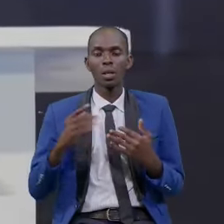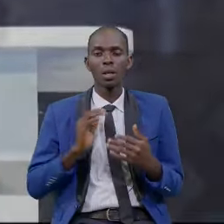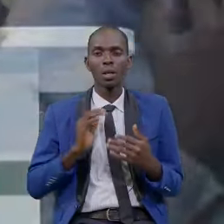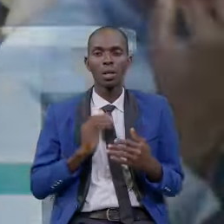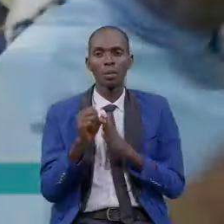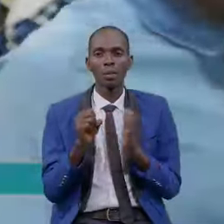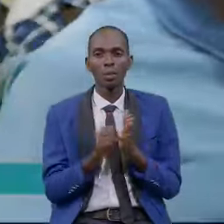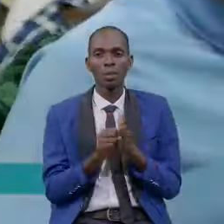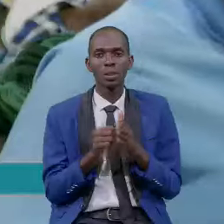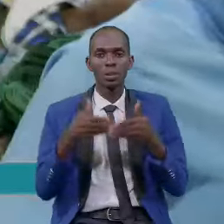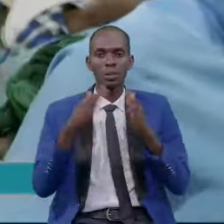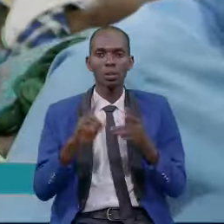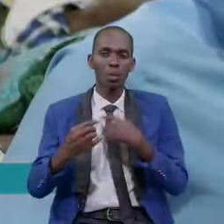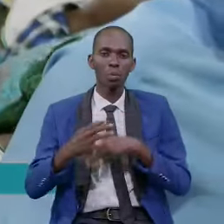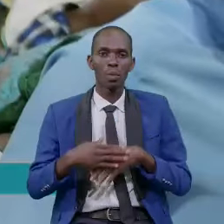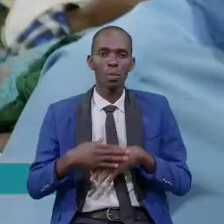the sick.